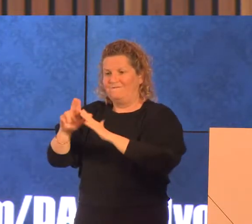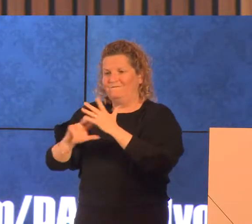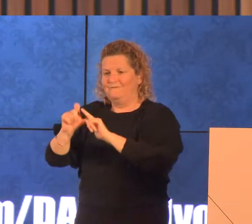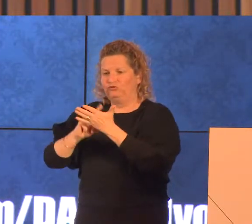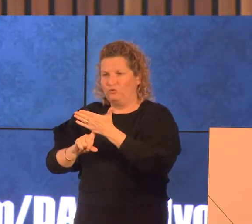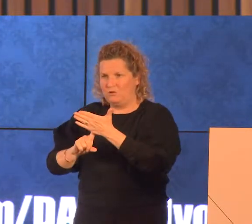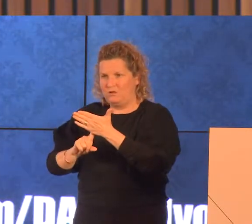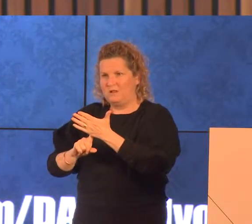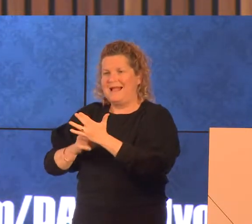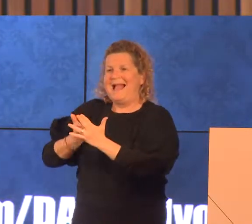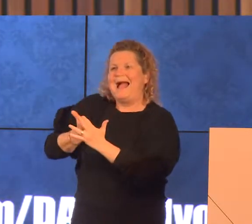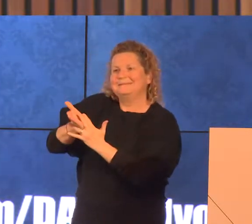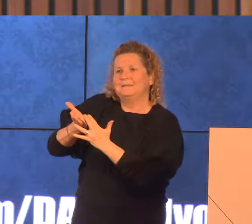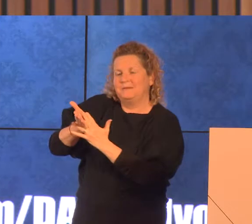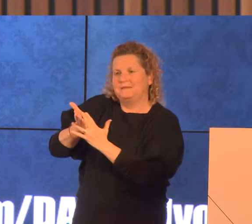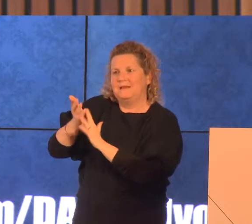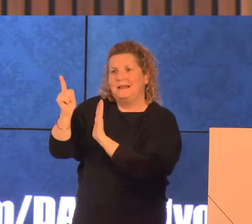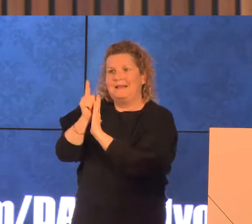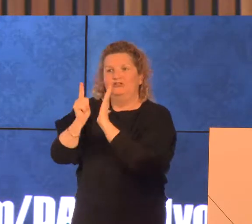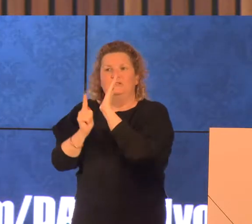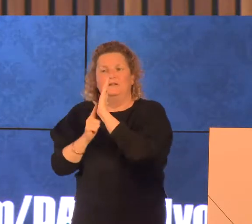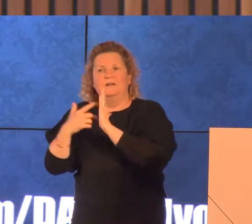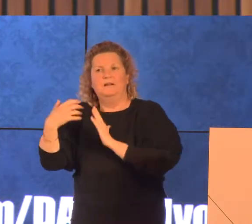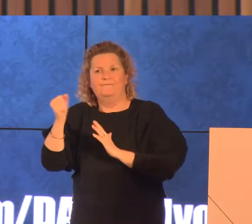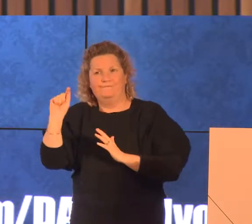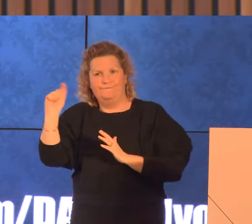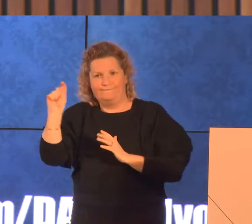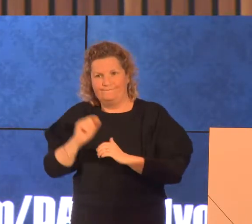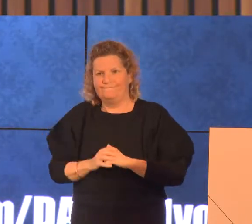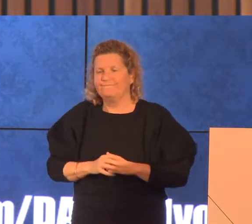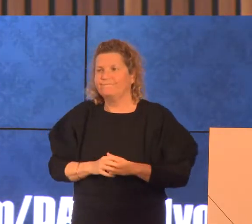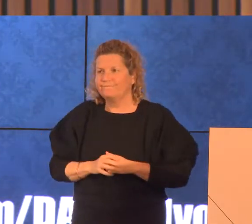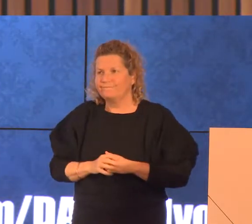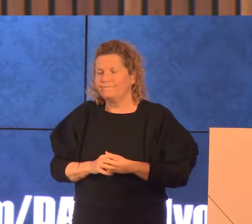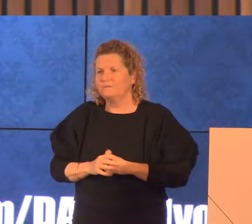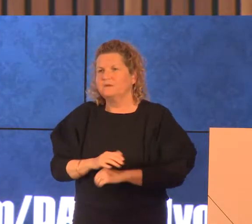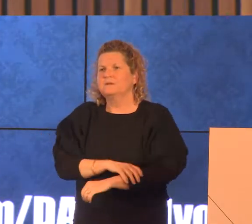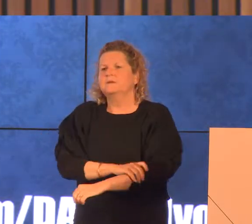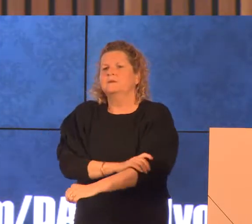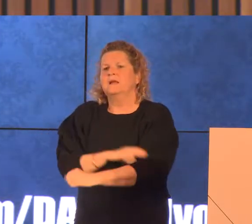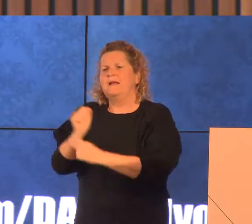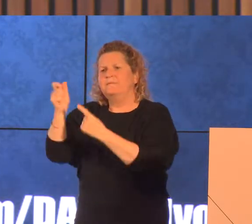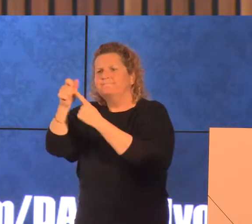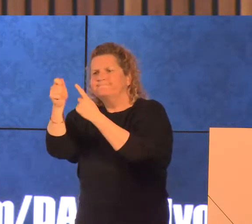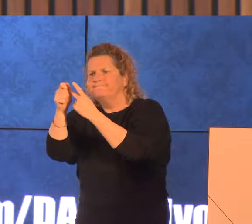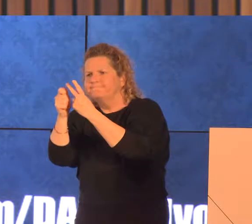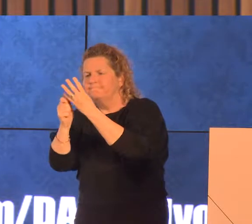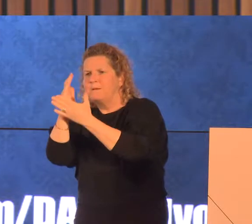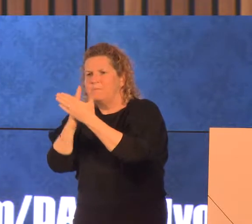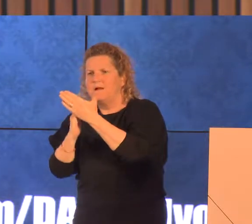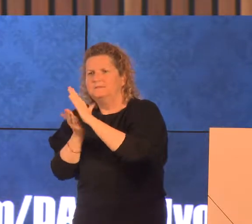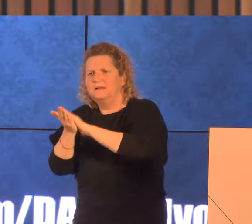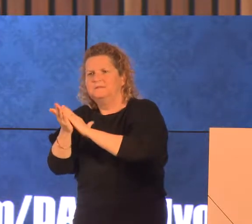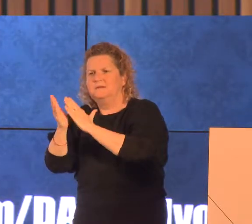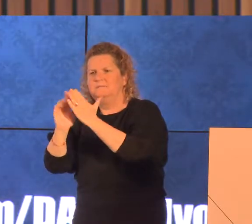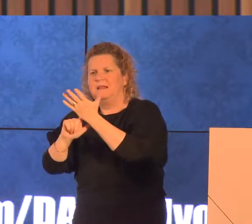accessibility legislation. And as part of that, there are a number of different elements to that legislation, but a key part